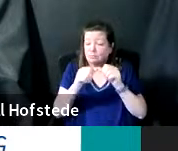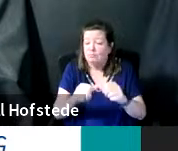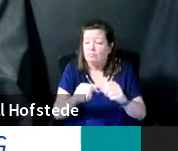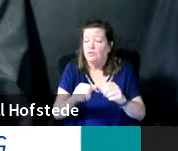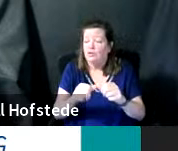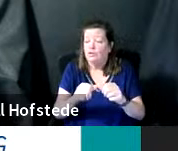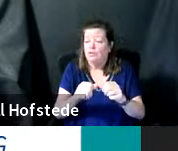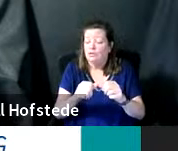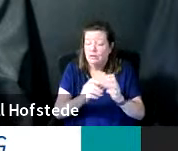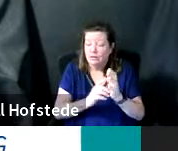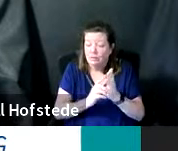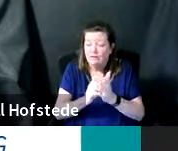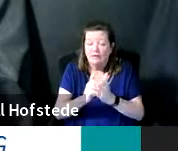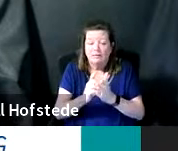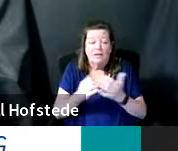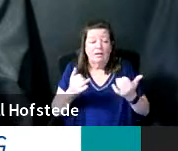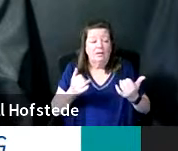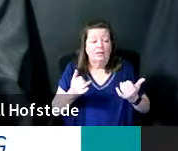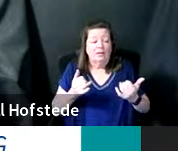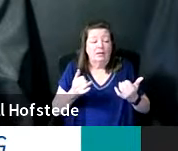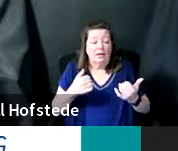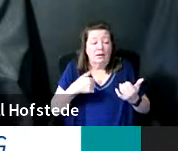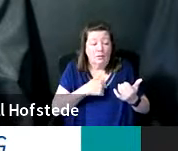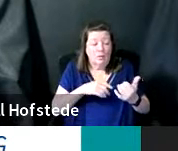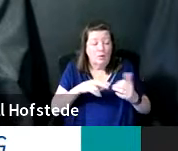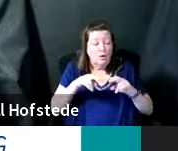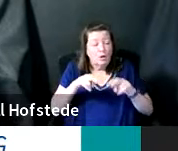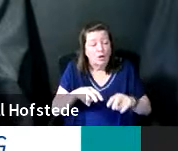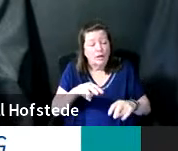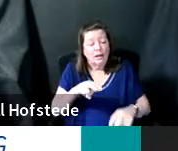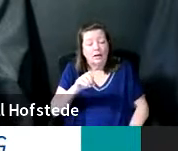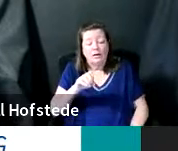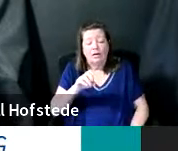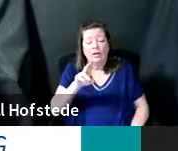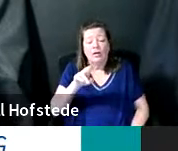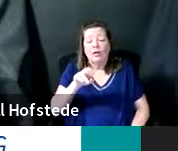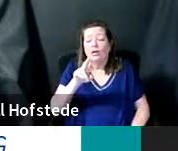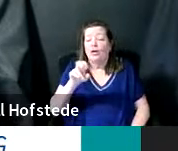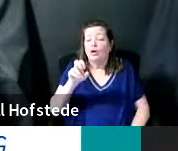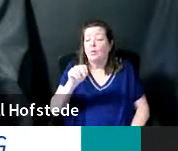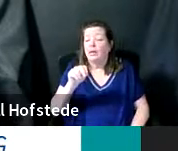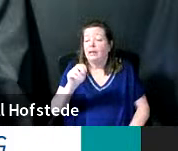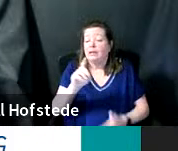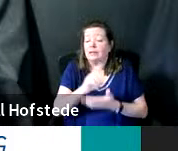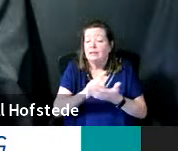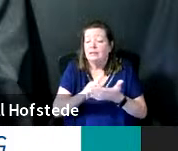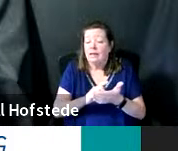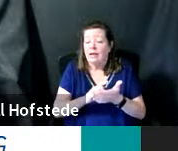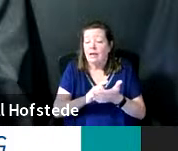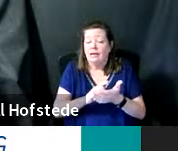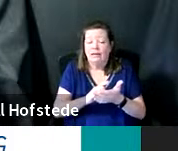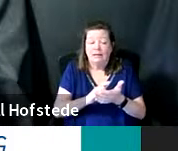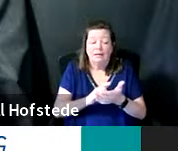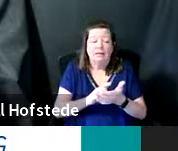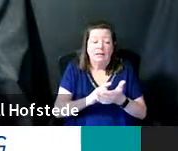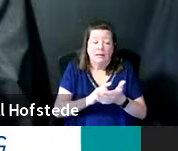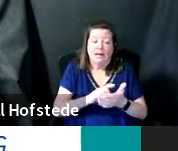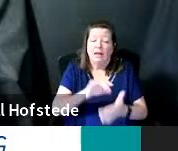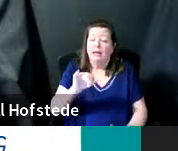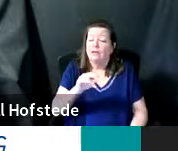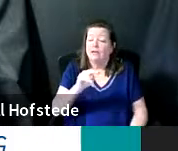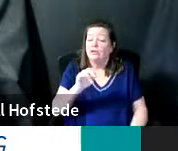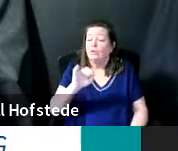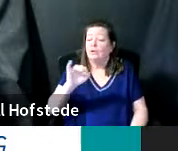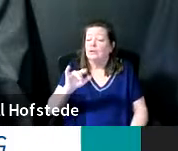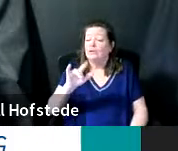we'll have an opportunity of looking at urban design. Both June and July will continue the discussion relative